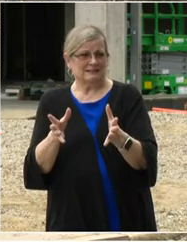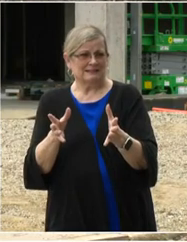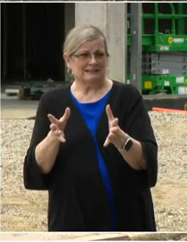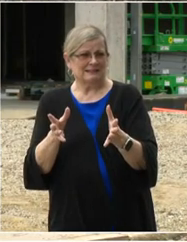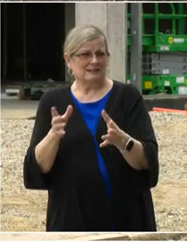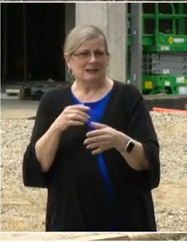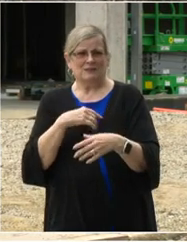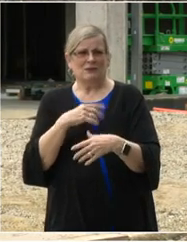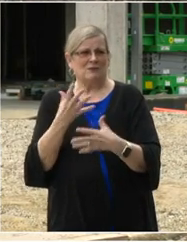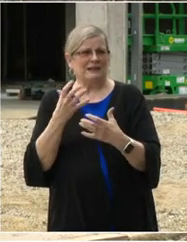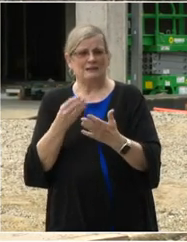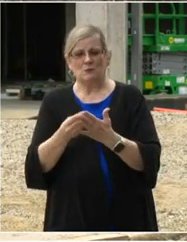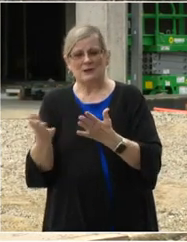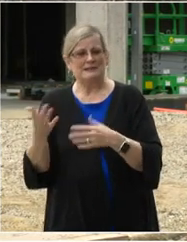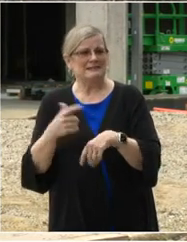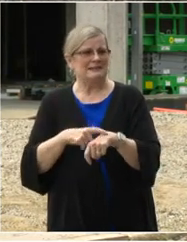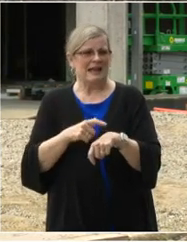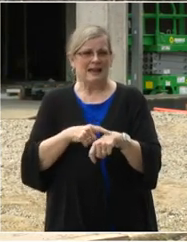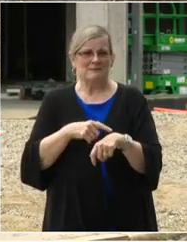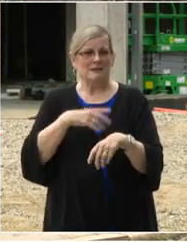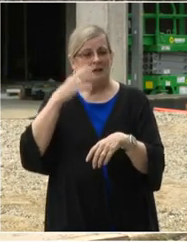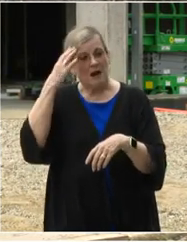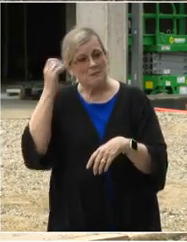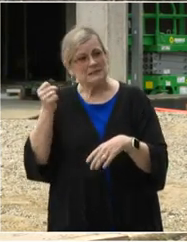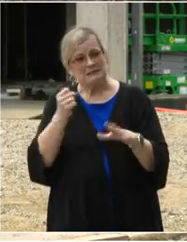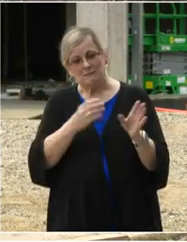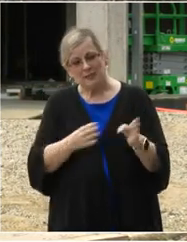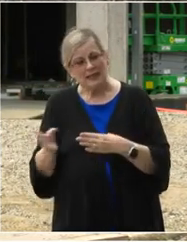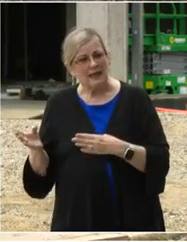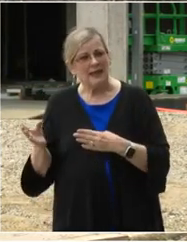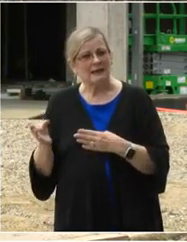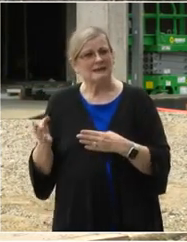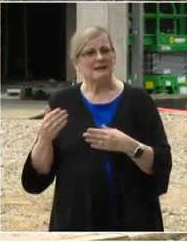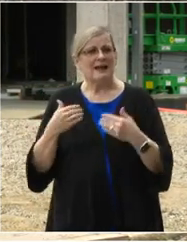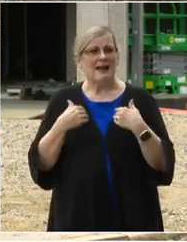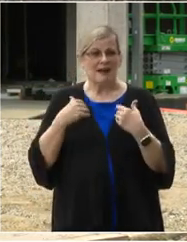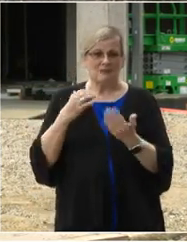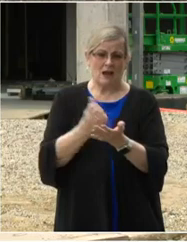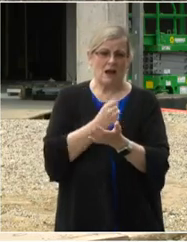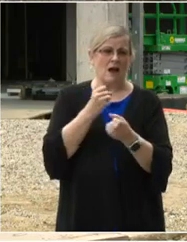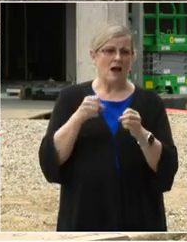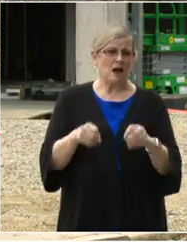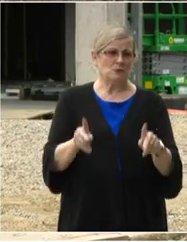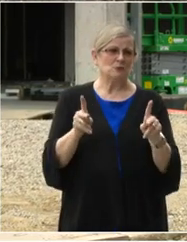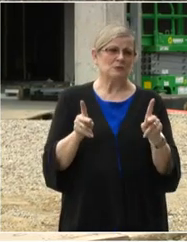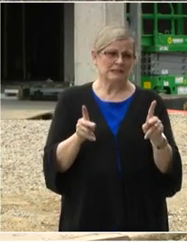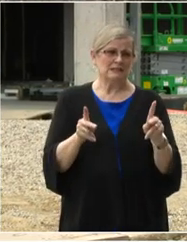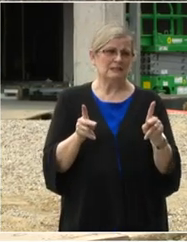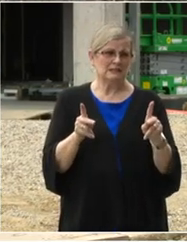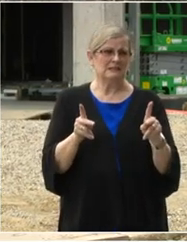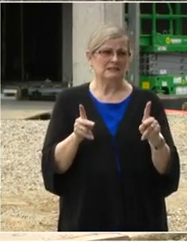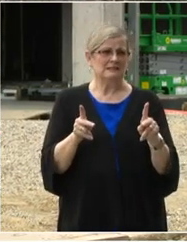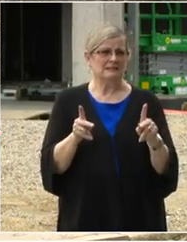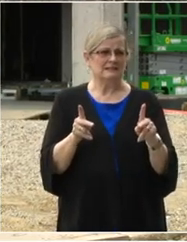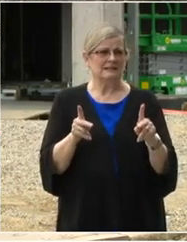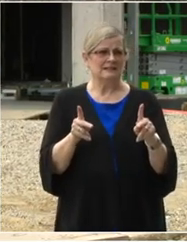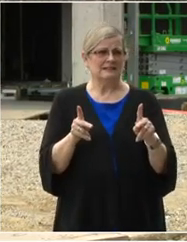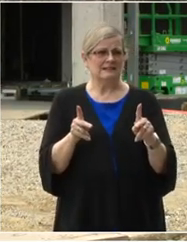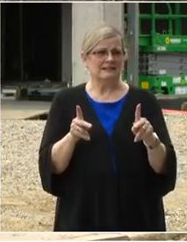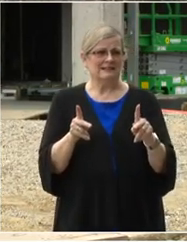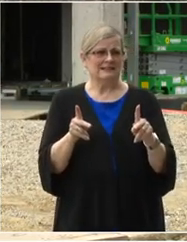comprehensive plan. We know that there are some opportunities. And the other thing that we have to sensitize people